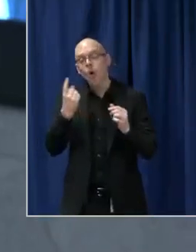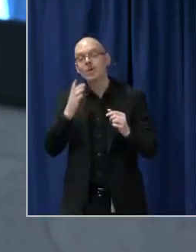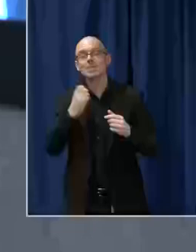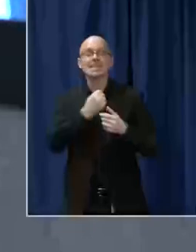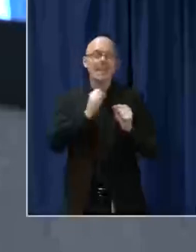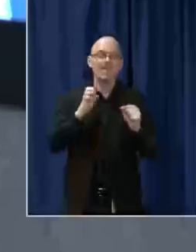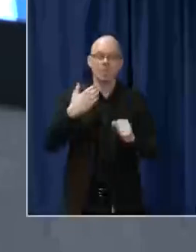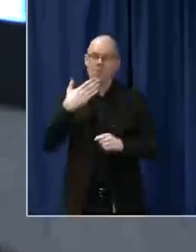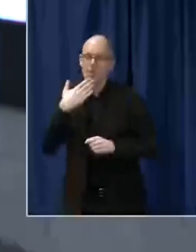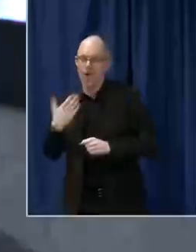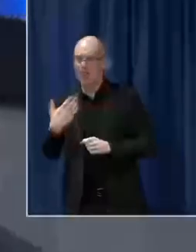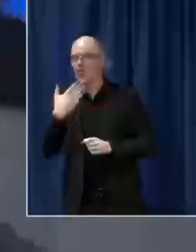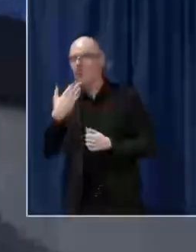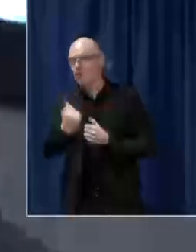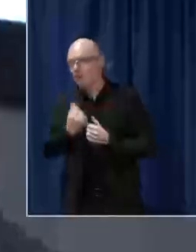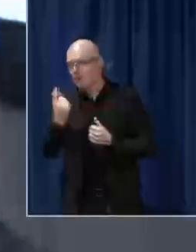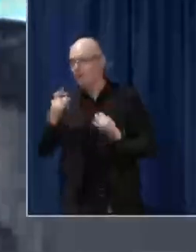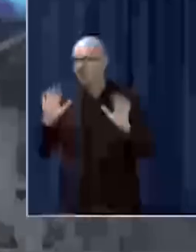everyone.